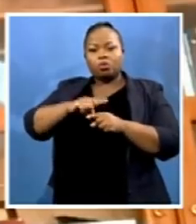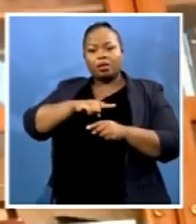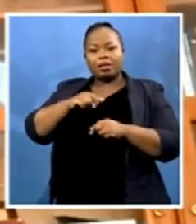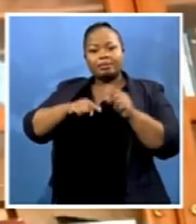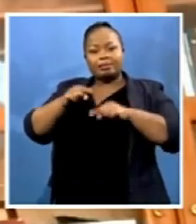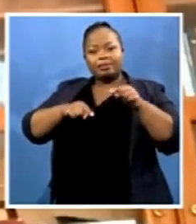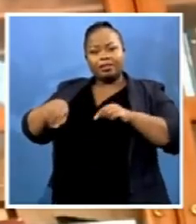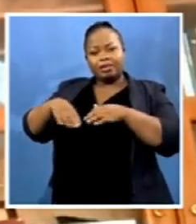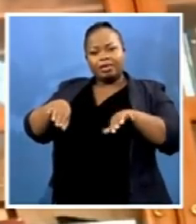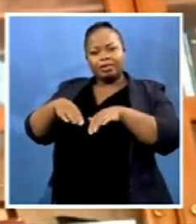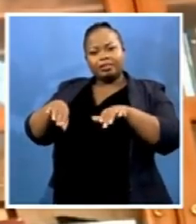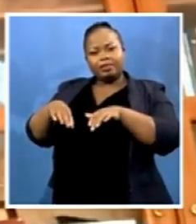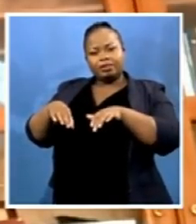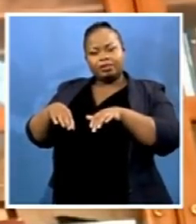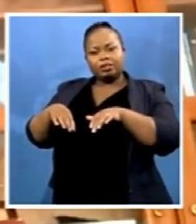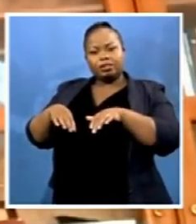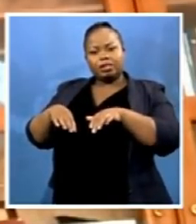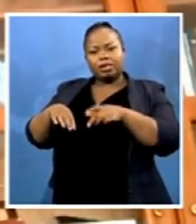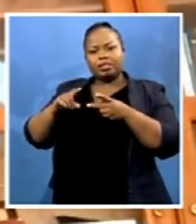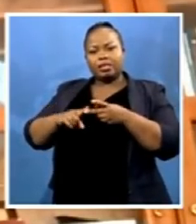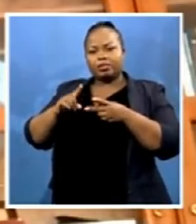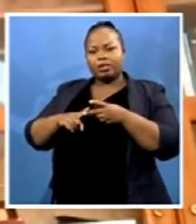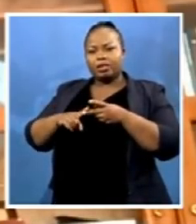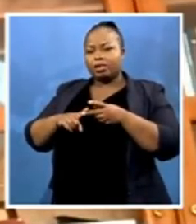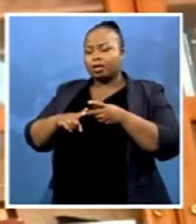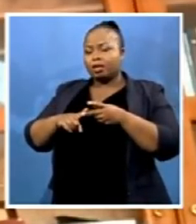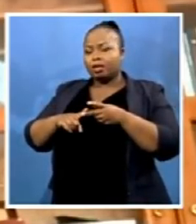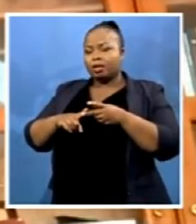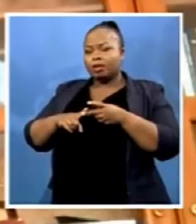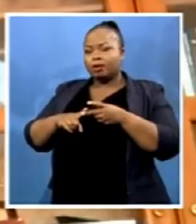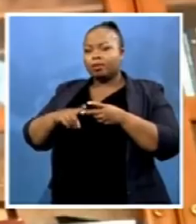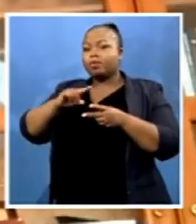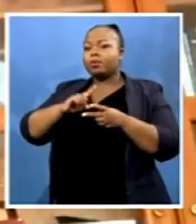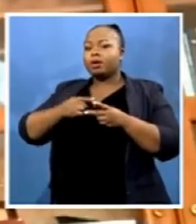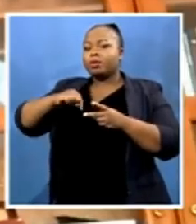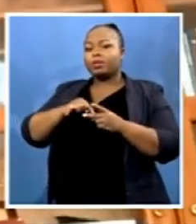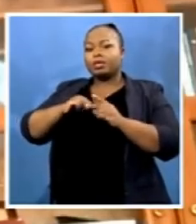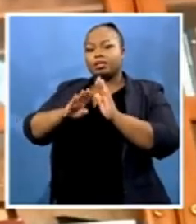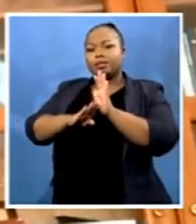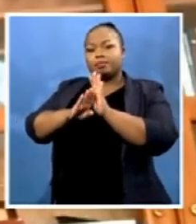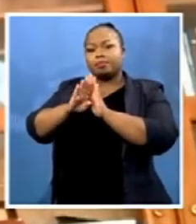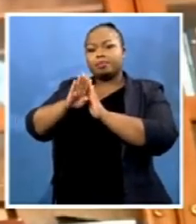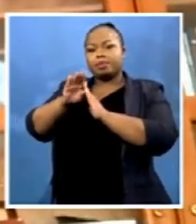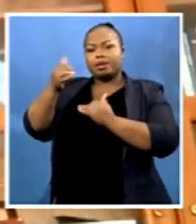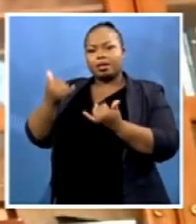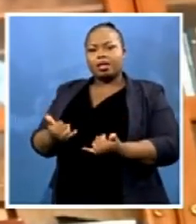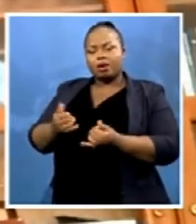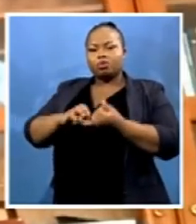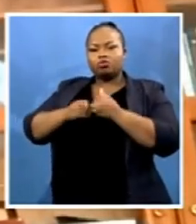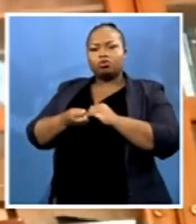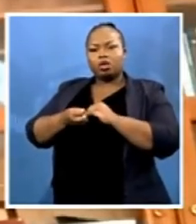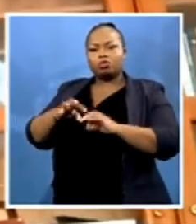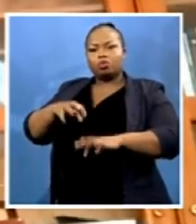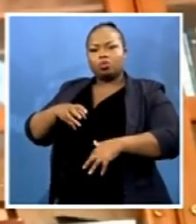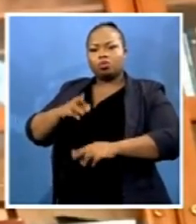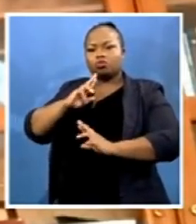much. But slowly, as we build up our capacity to respond, we'll then find that it's easier to open up slowly into